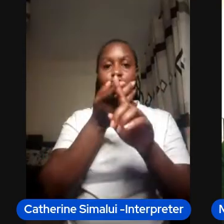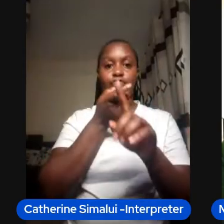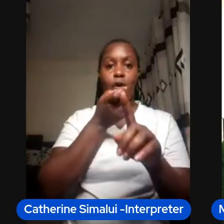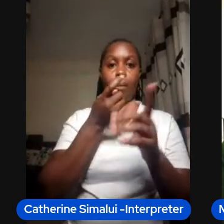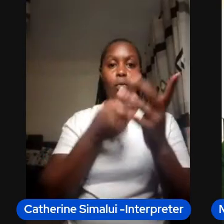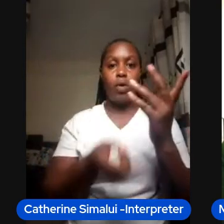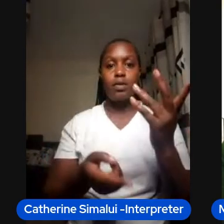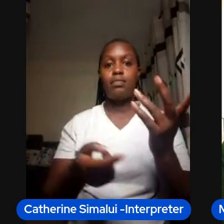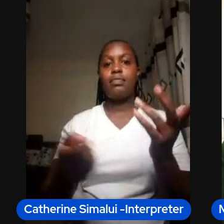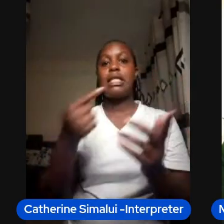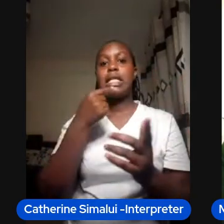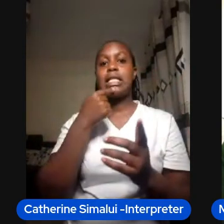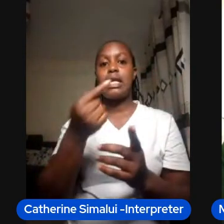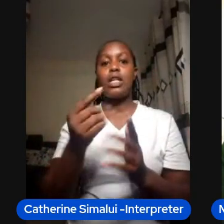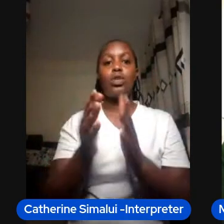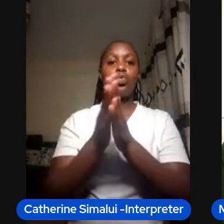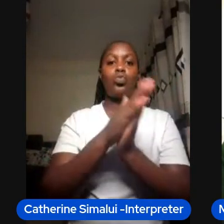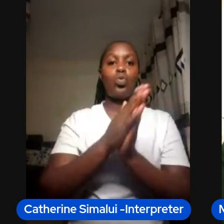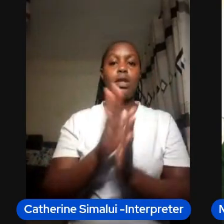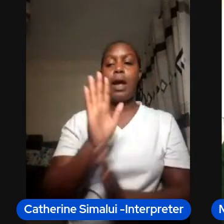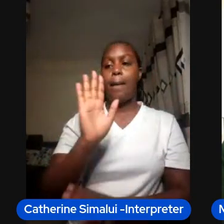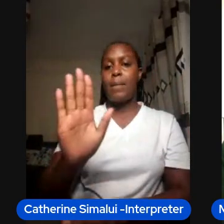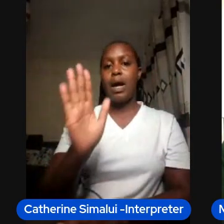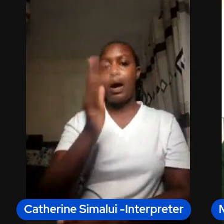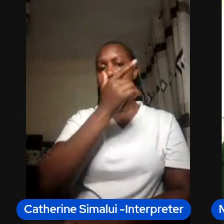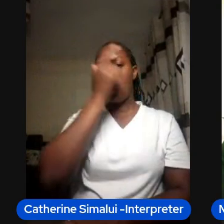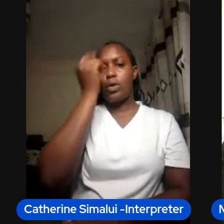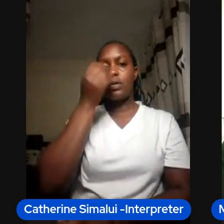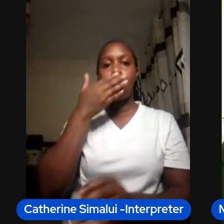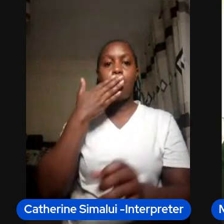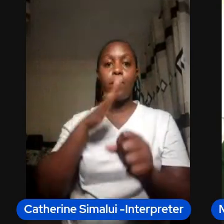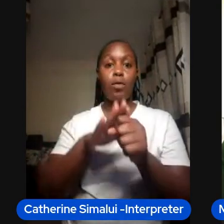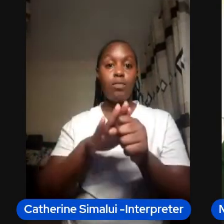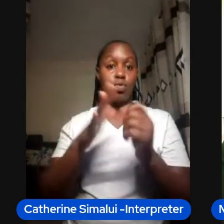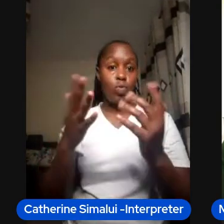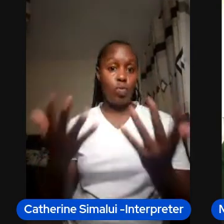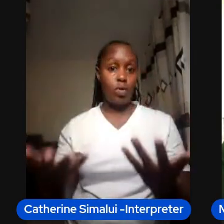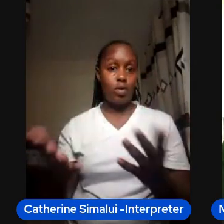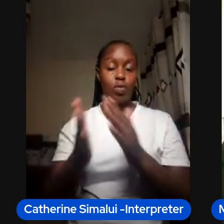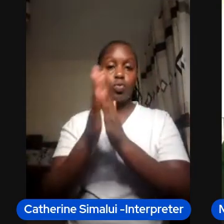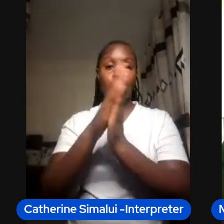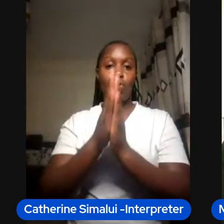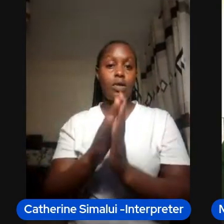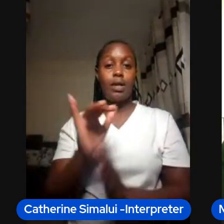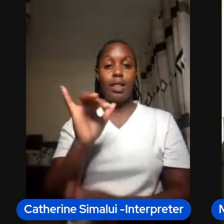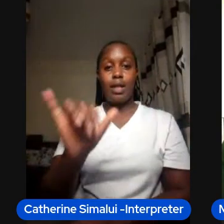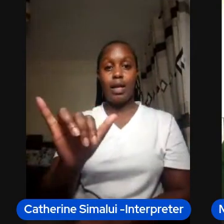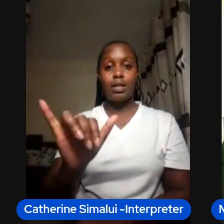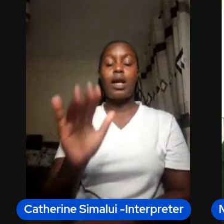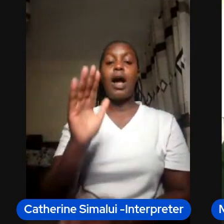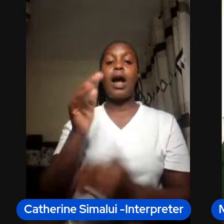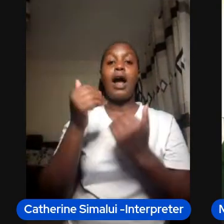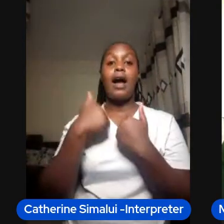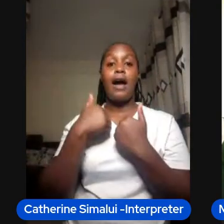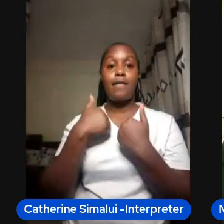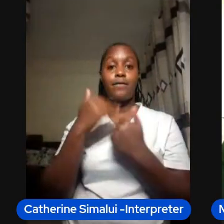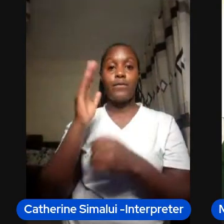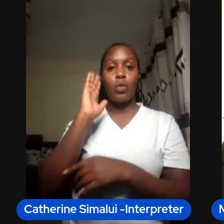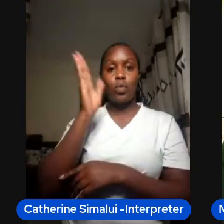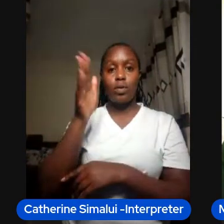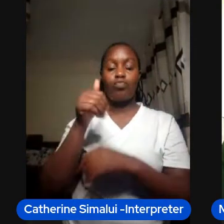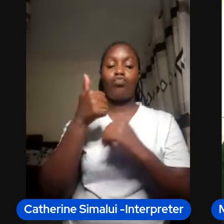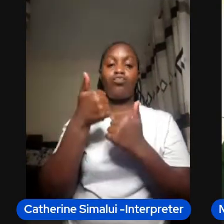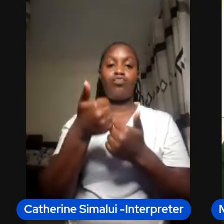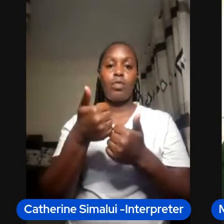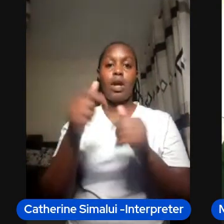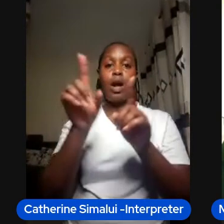telling your story, because I can promise you that that story will bring you good tidings. And just to go back